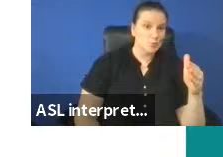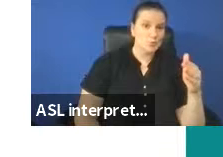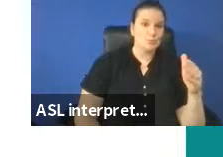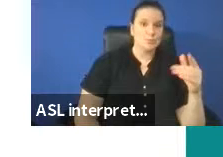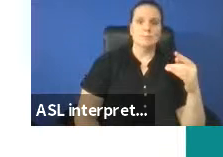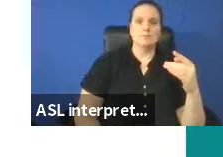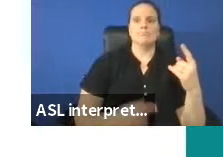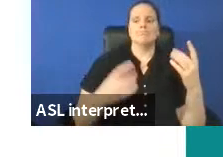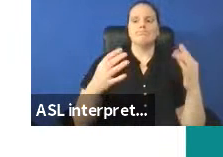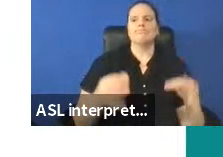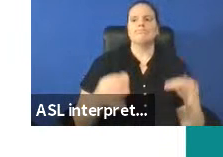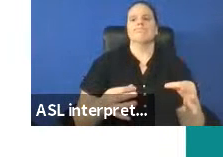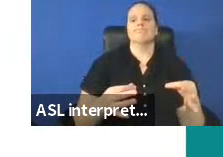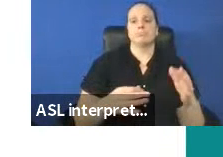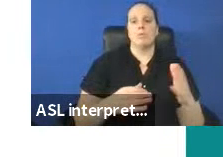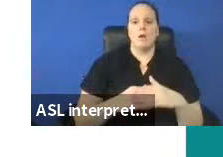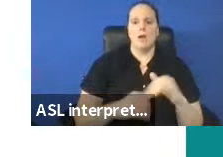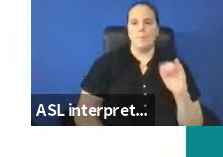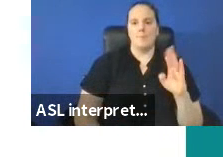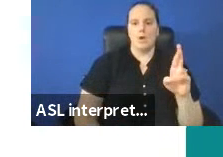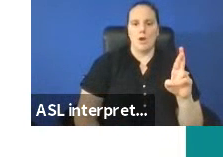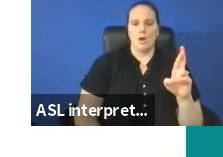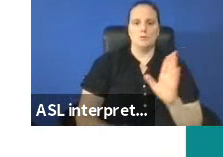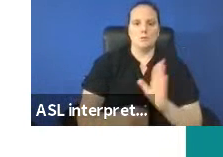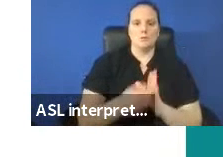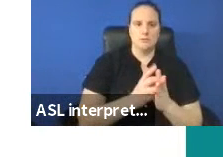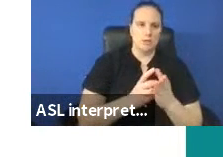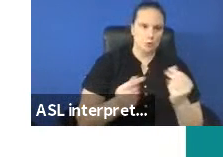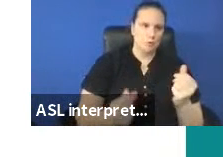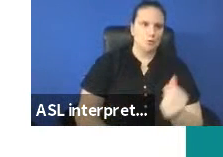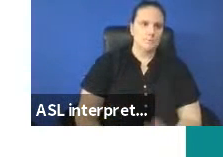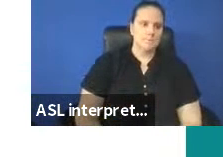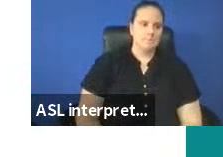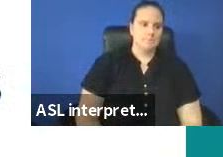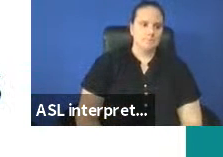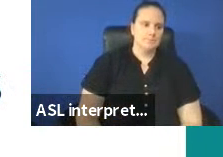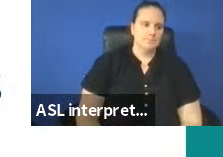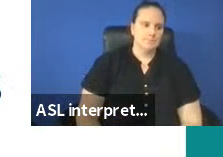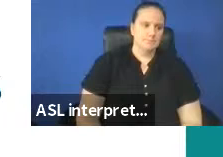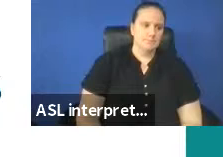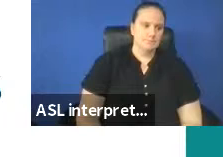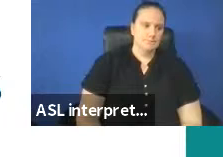consensus on the IBR design solution.